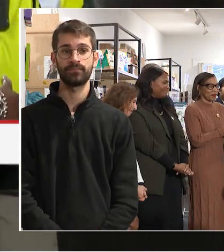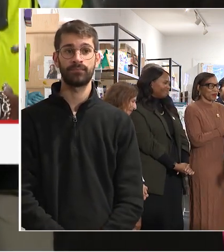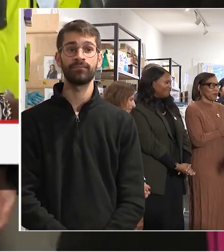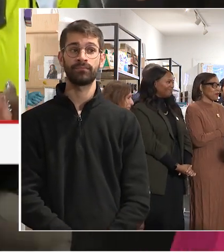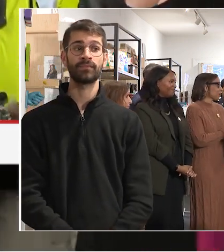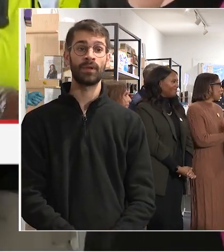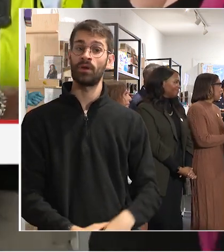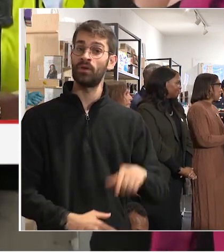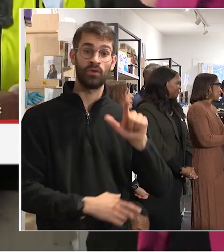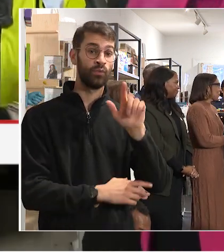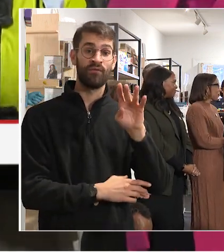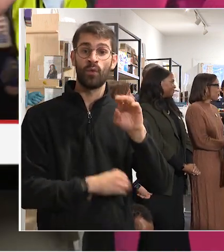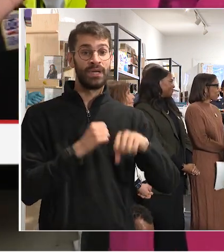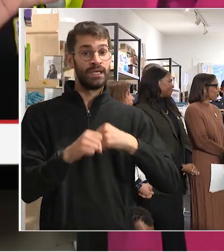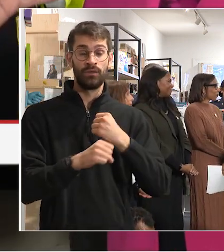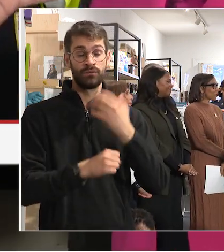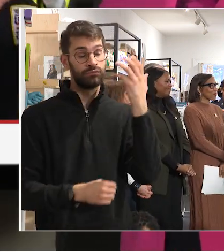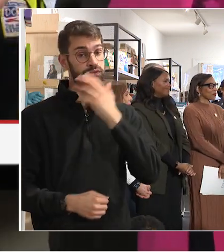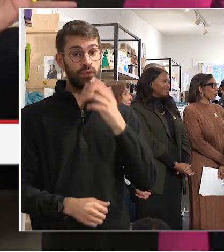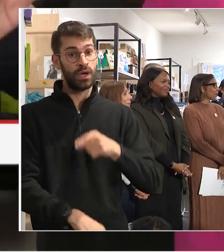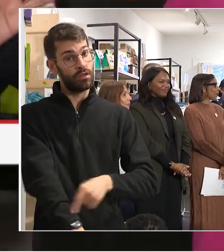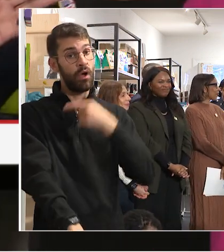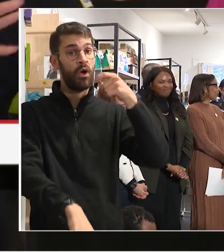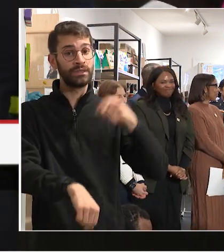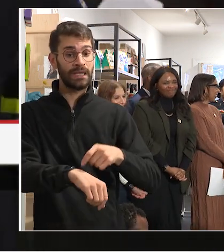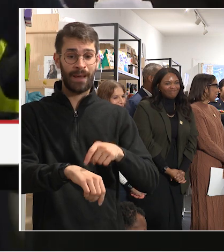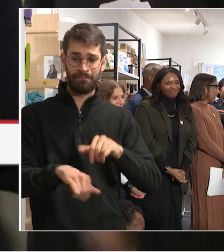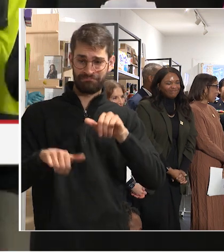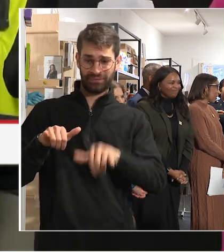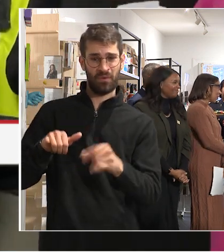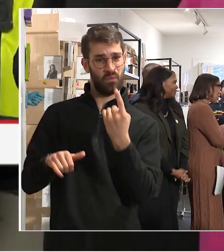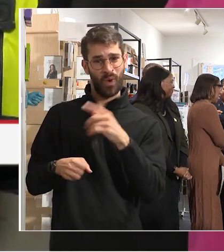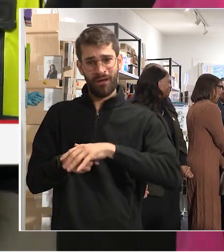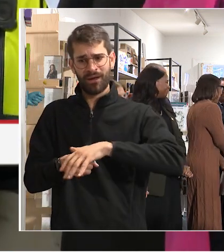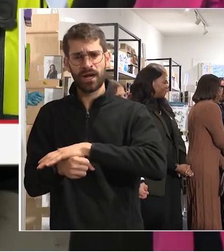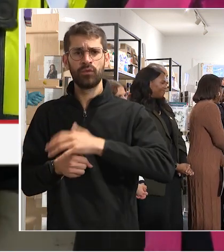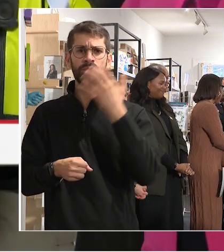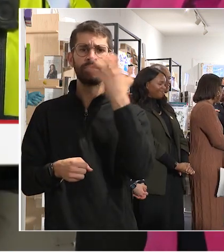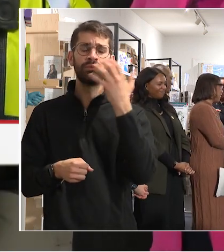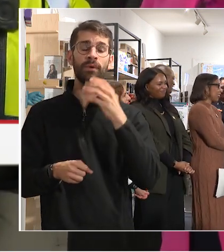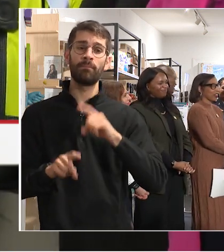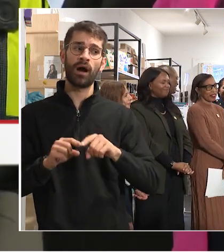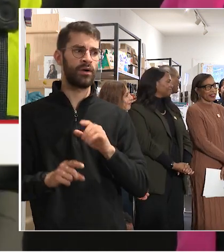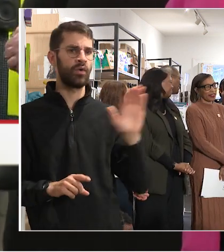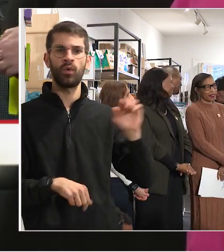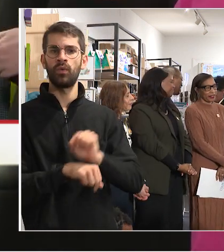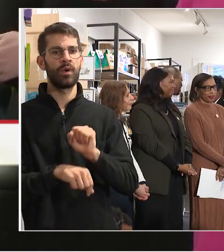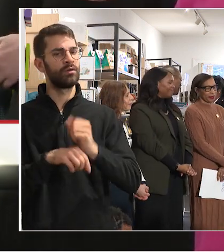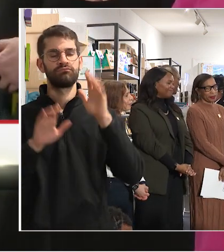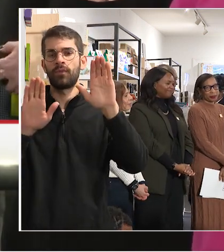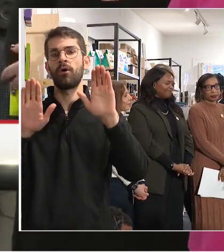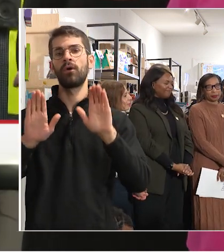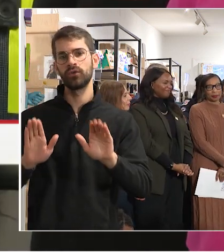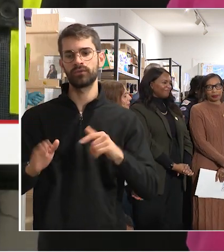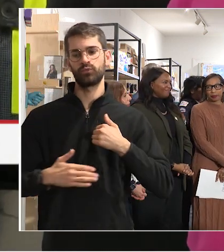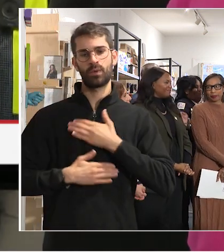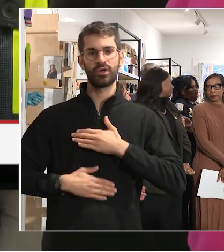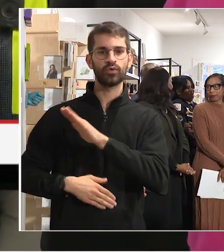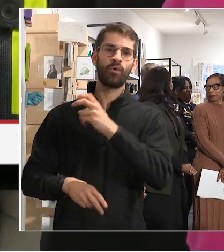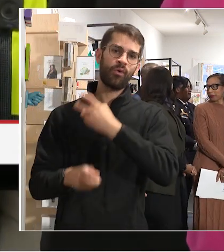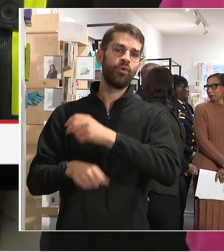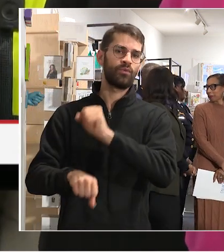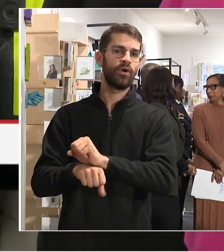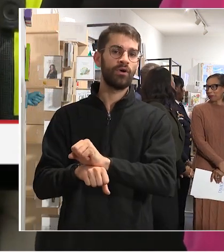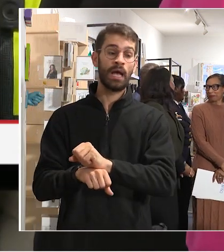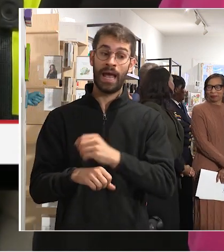And 24 years is a long time to be in one area across the city. But she is certainly doing a phenomenal job, and we certainly appreciate her hard work. And as we celebrate